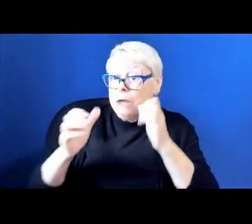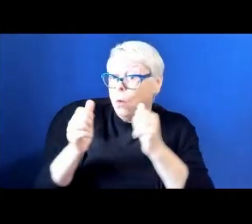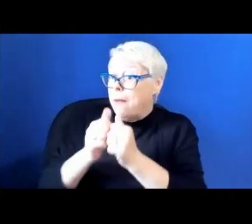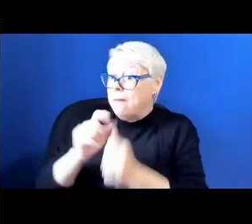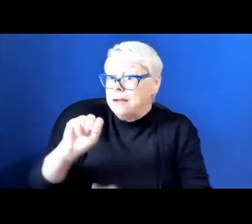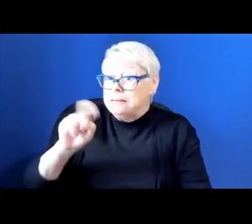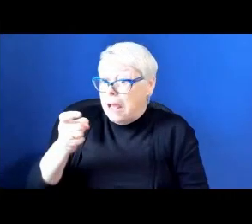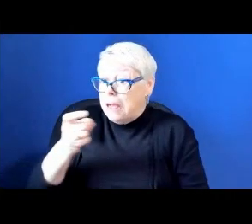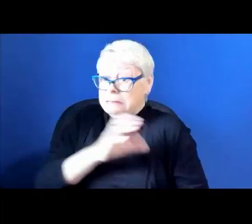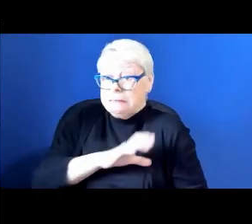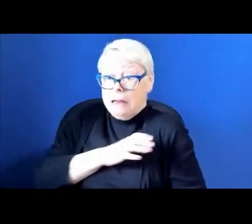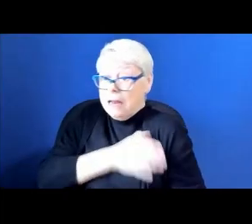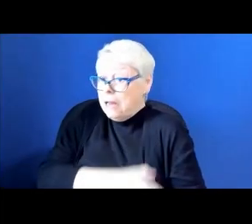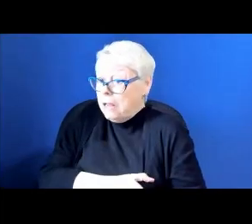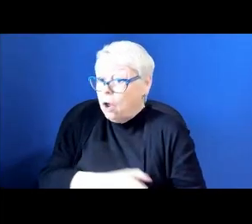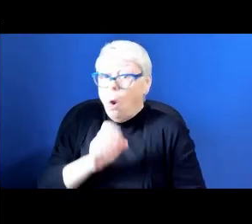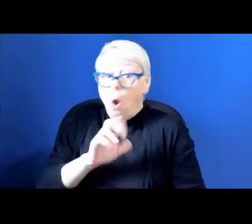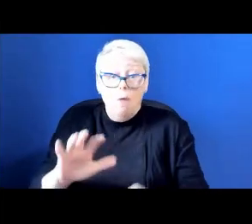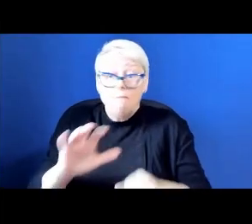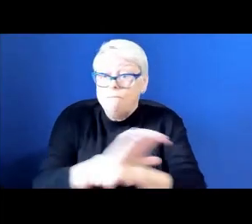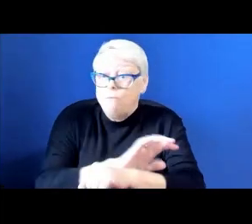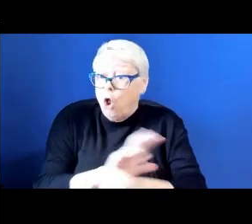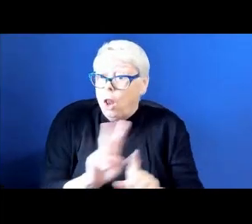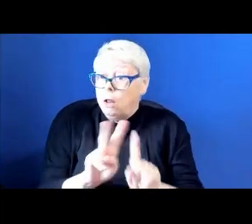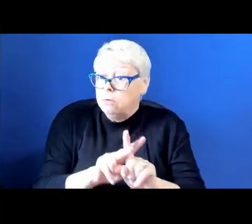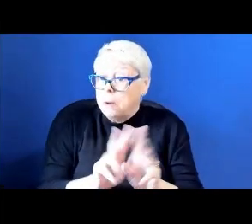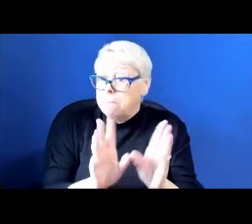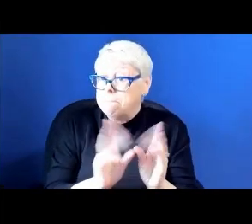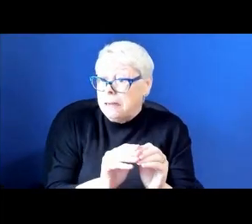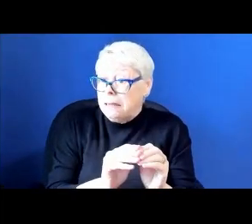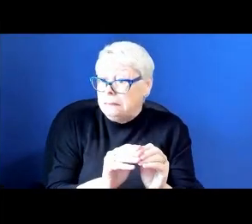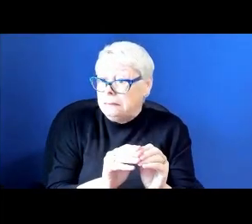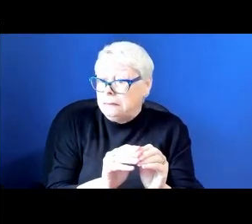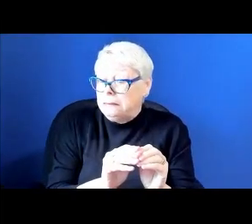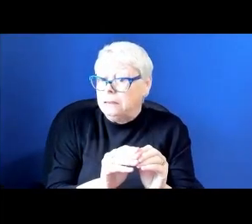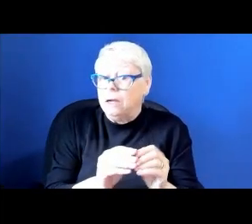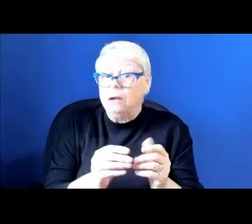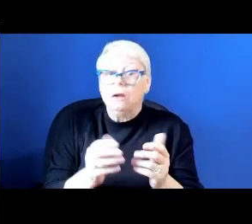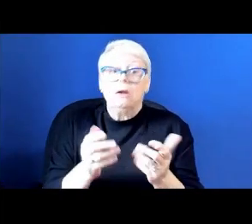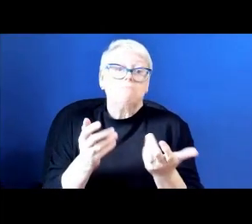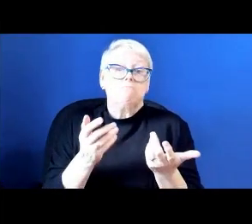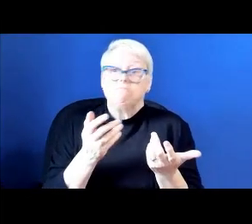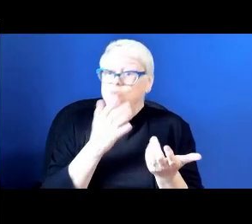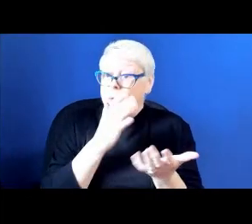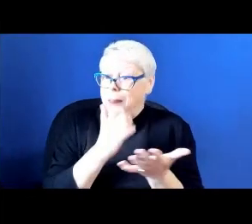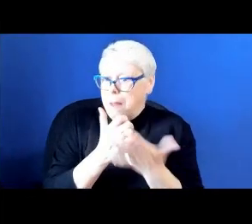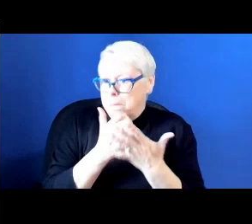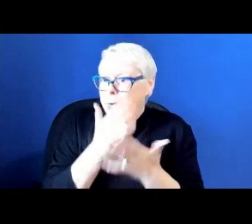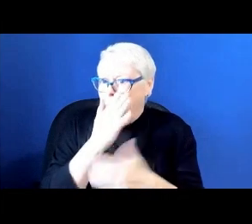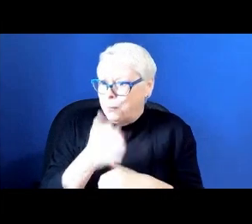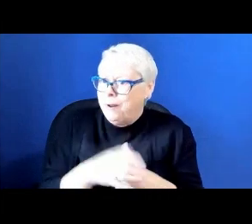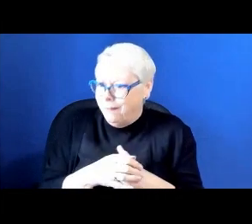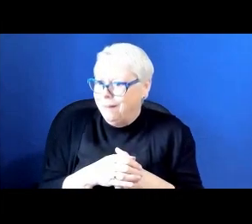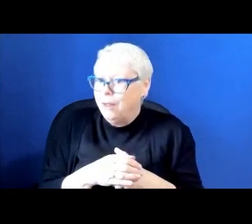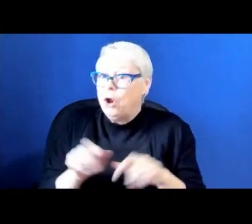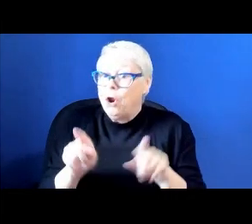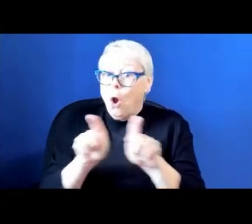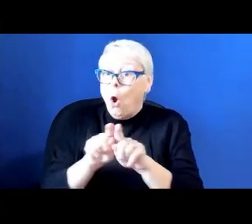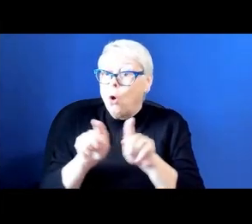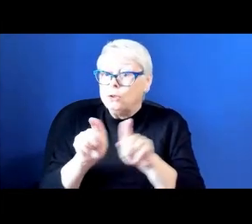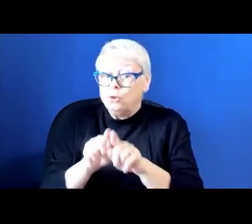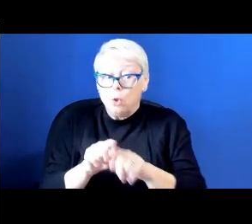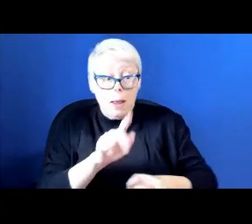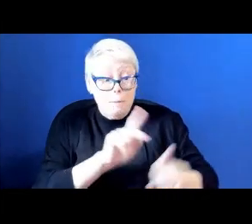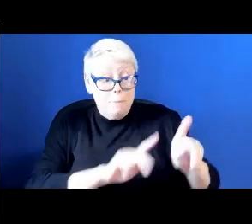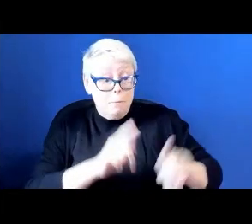a follow-up appointment separate from a tax clinic. And it can also be a way to provide tips to people applying